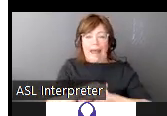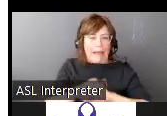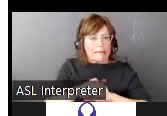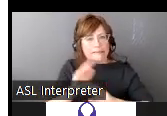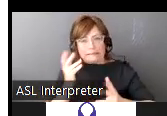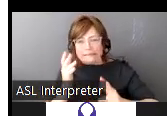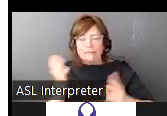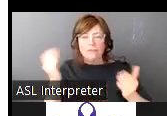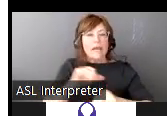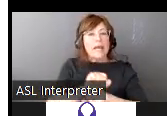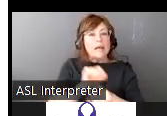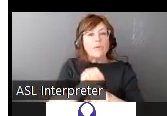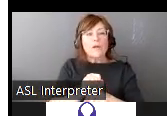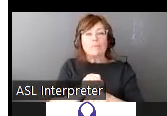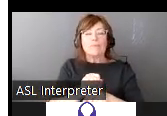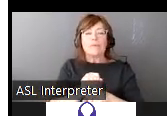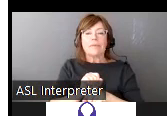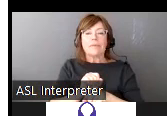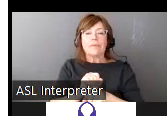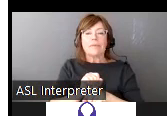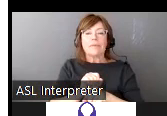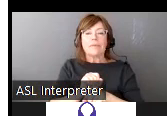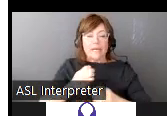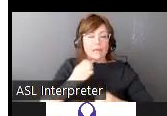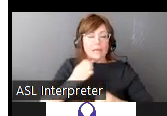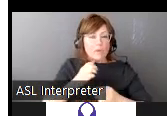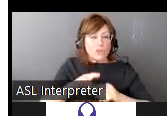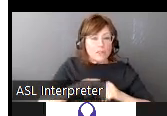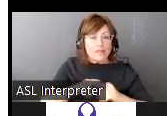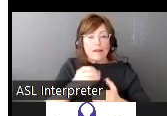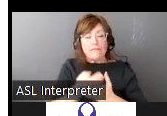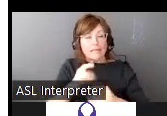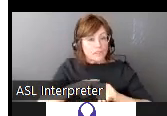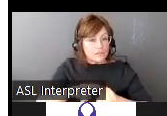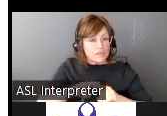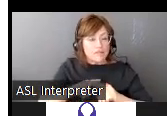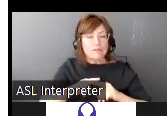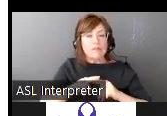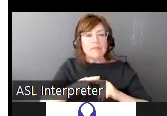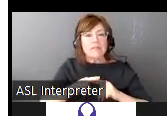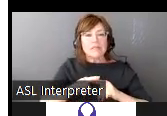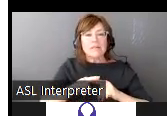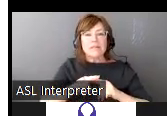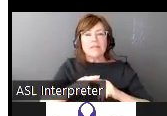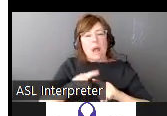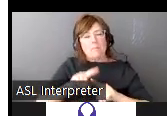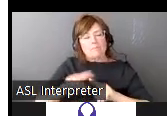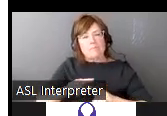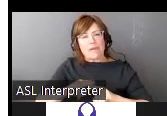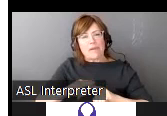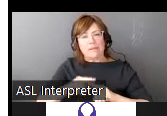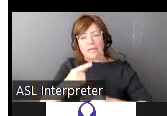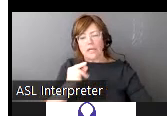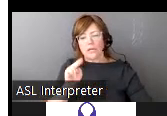employment, physical dependence, emotional dependence, financial dependence, multi-generational